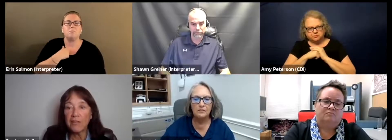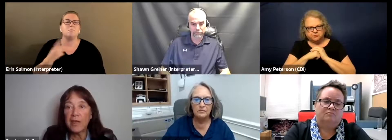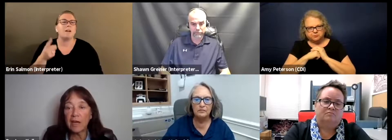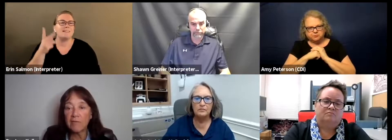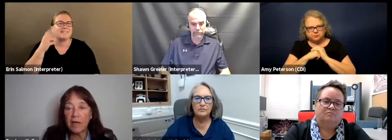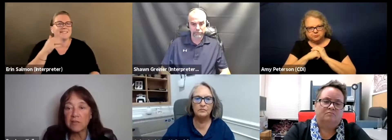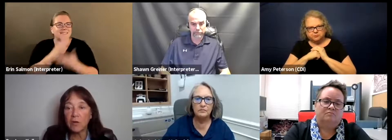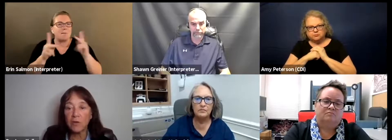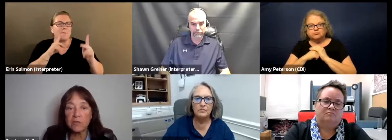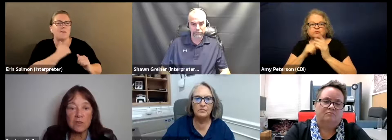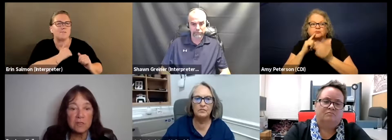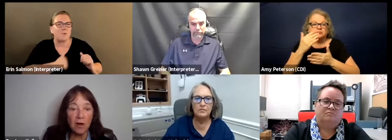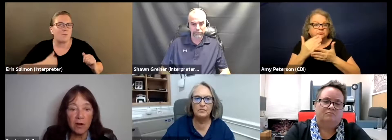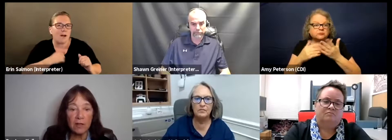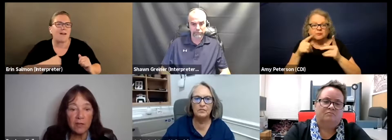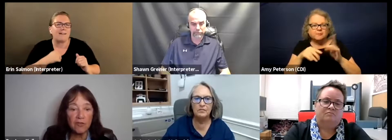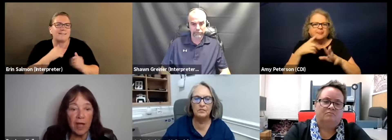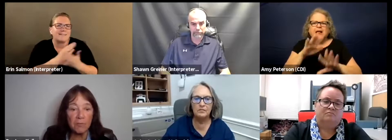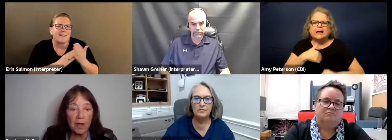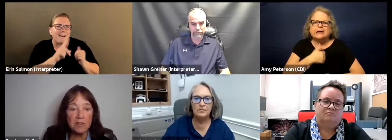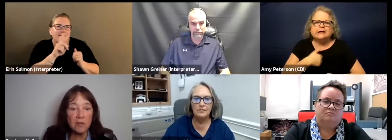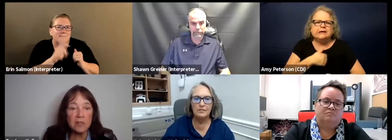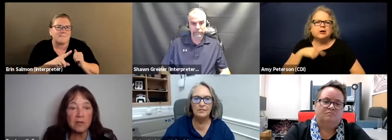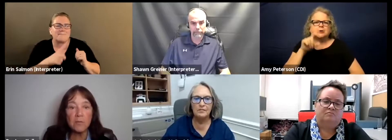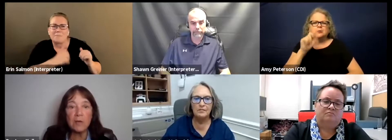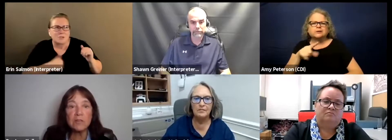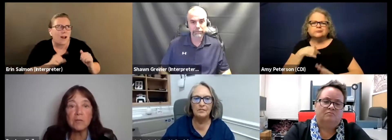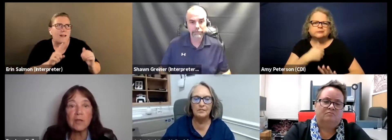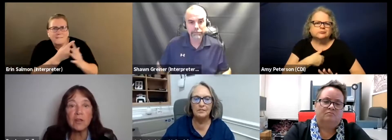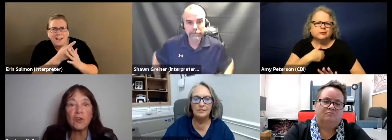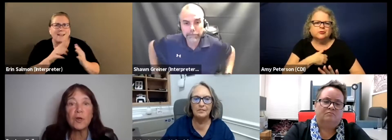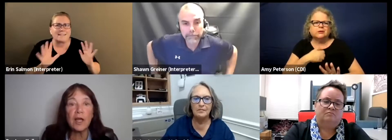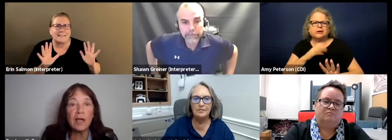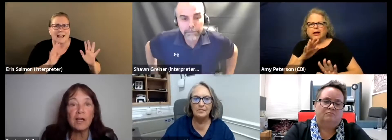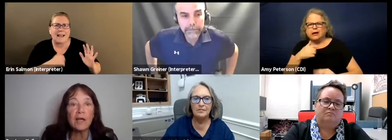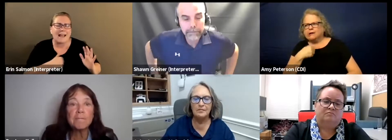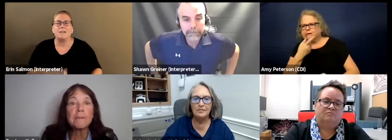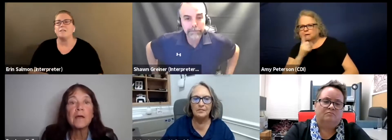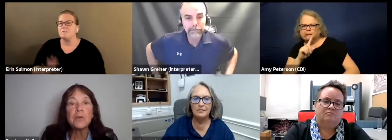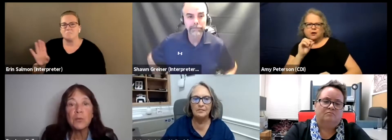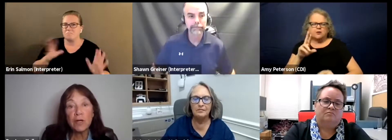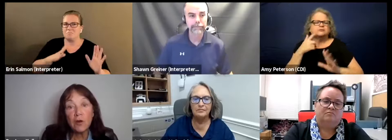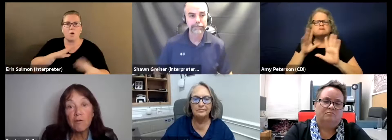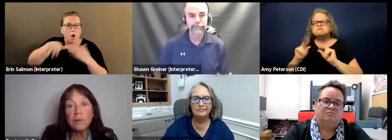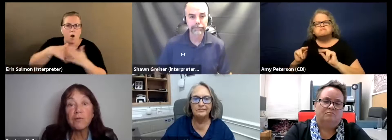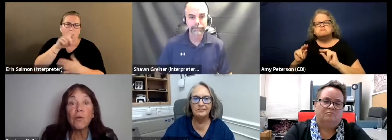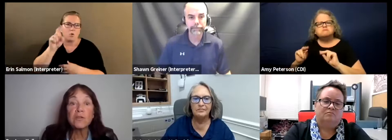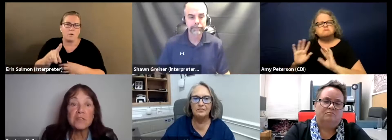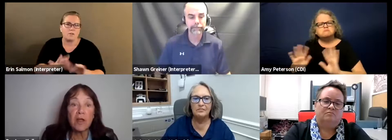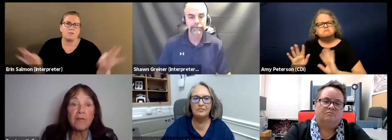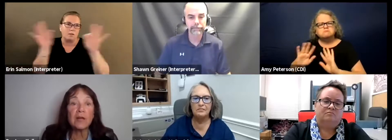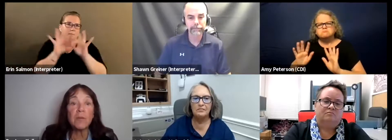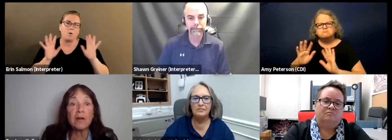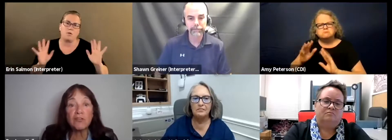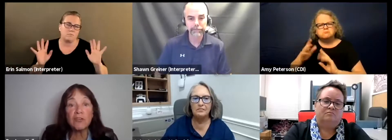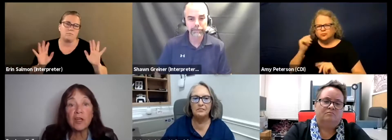I think I have answered all the questions that are in the chat box. It looks like there may be something in Q&A. People who had COVID before still